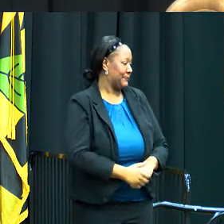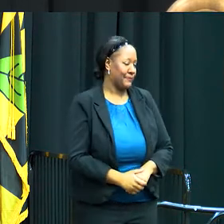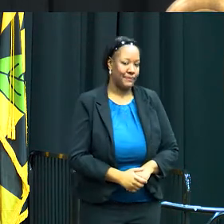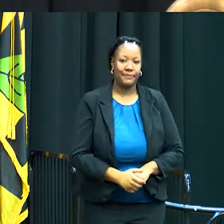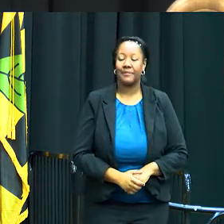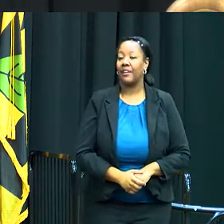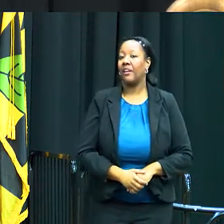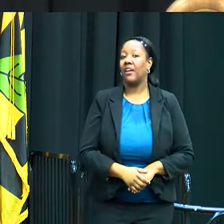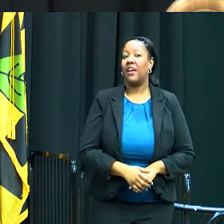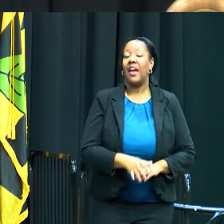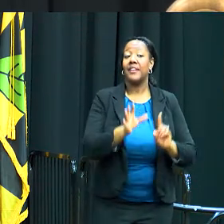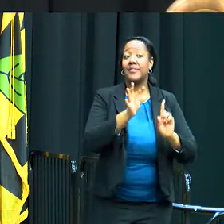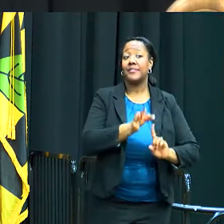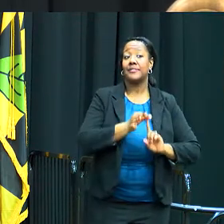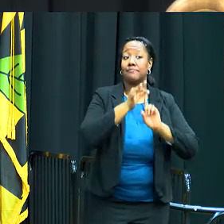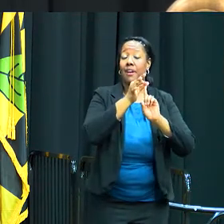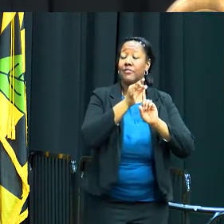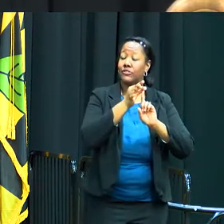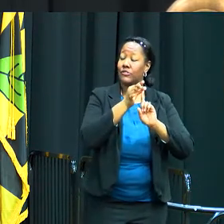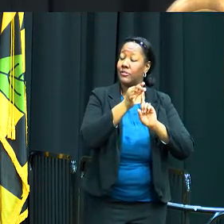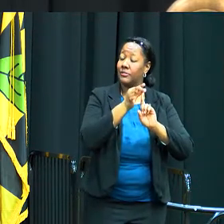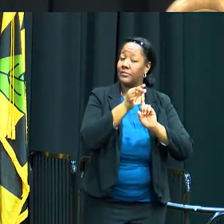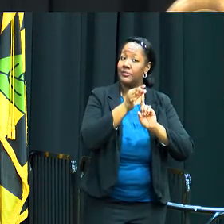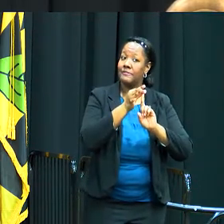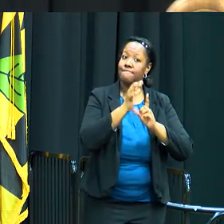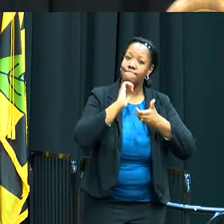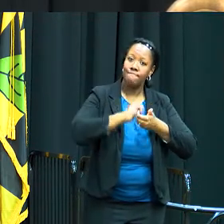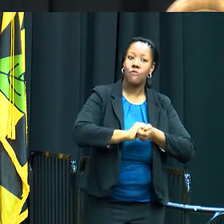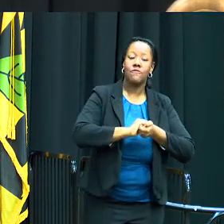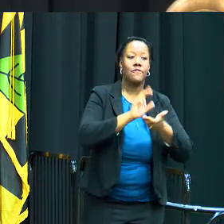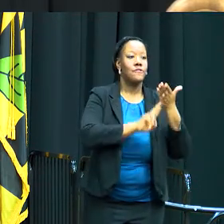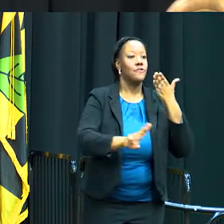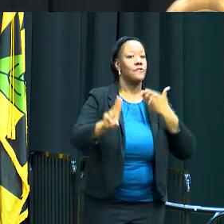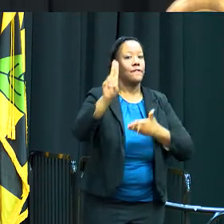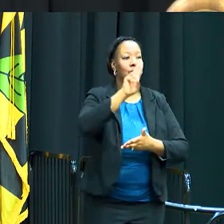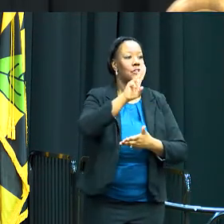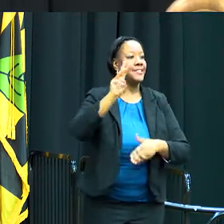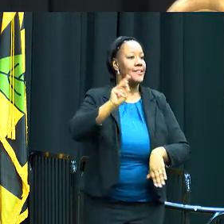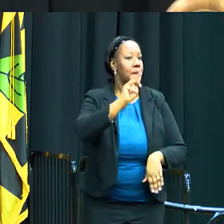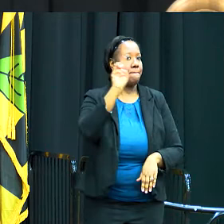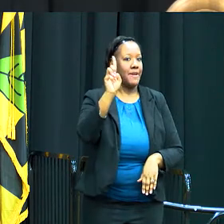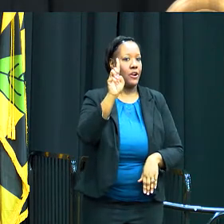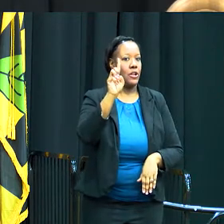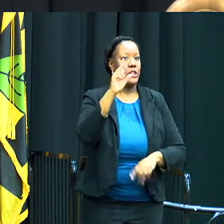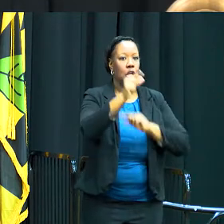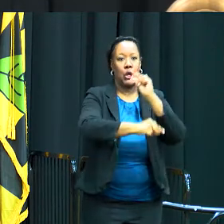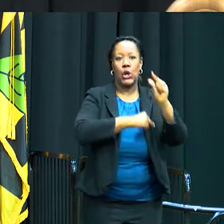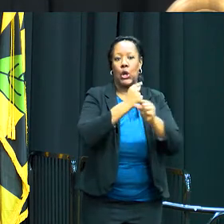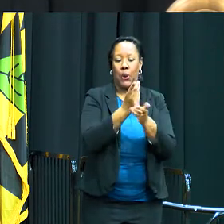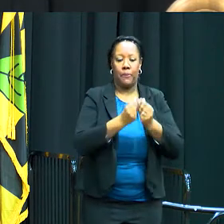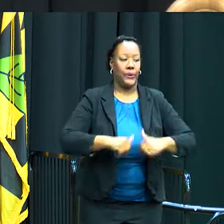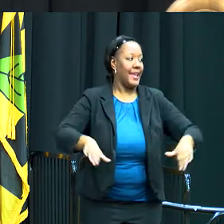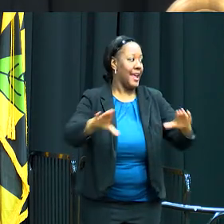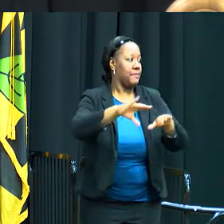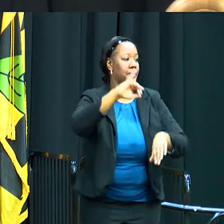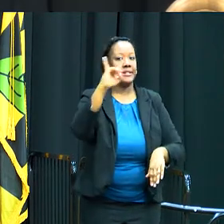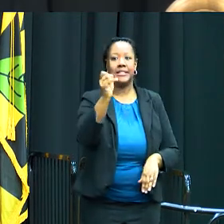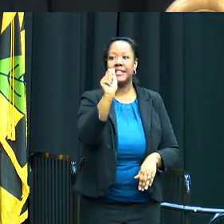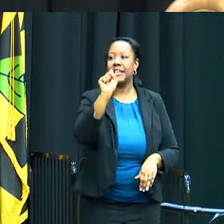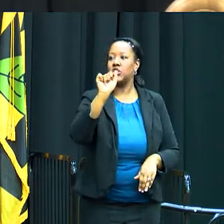And one of our very special, representing one of our very special partners, University of Maryland Global Campus, Jason